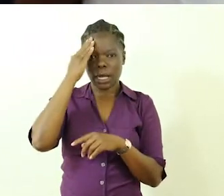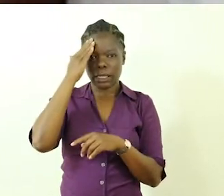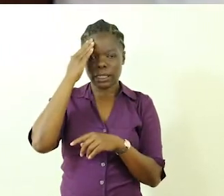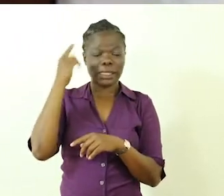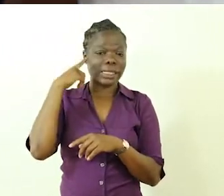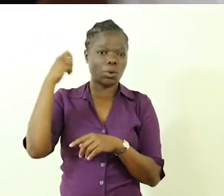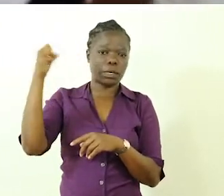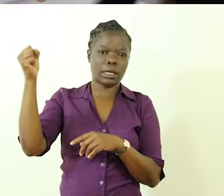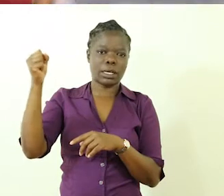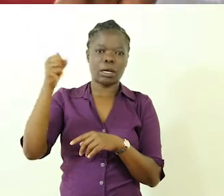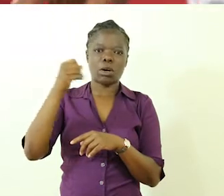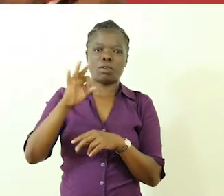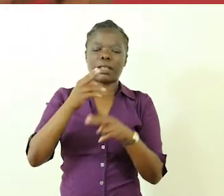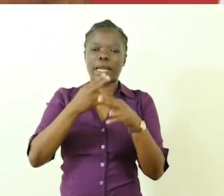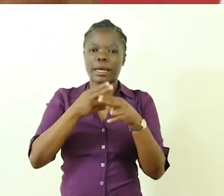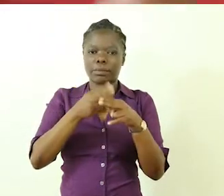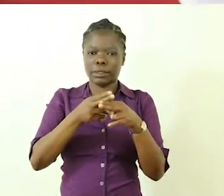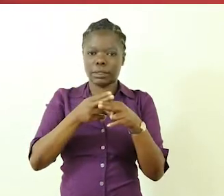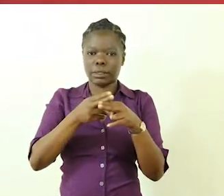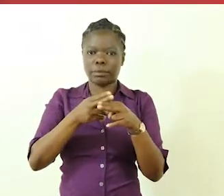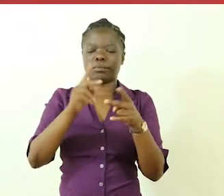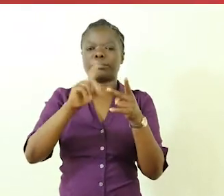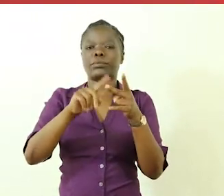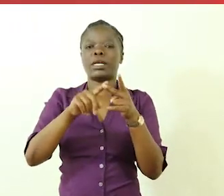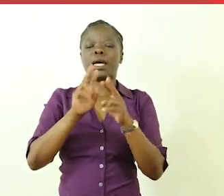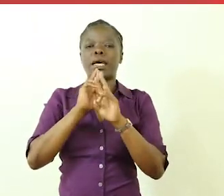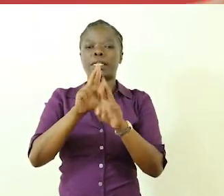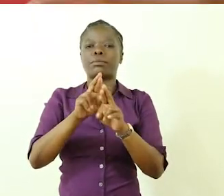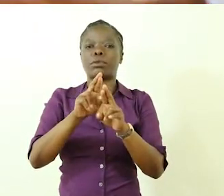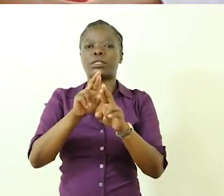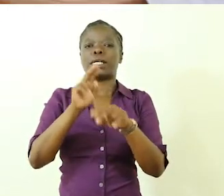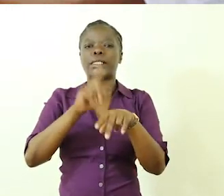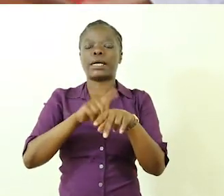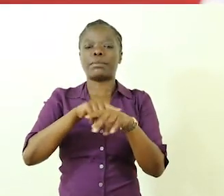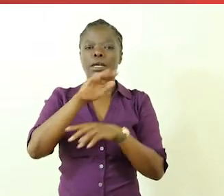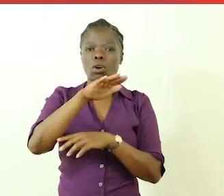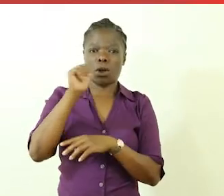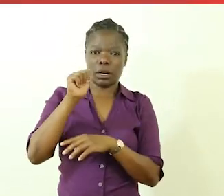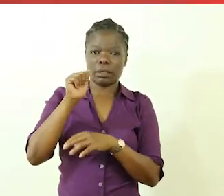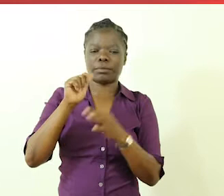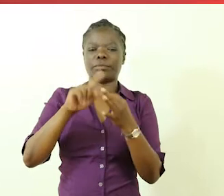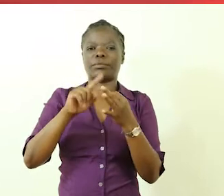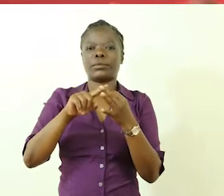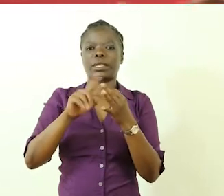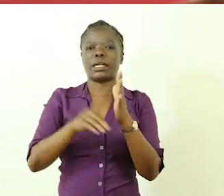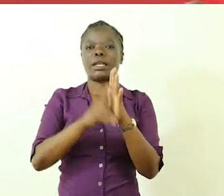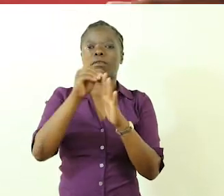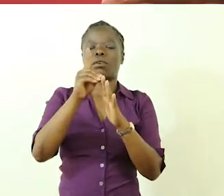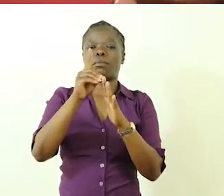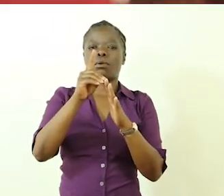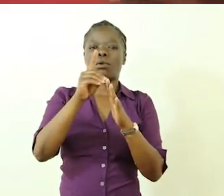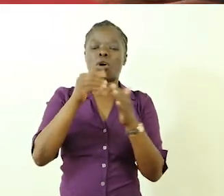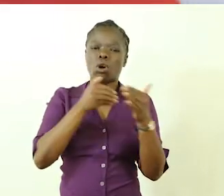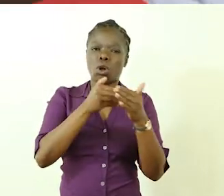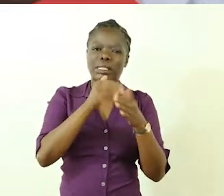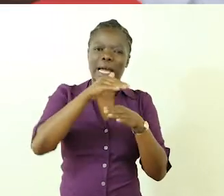recognize sound of their names, responds when called, develop close